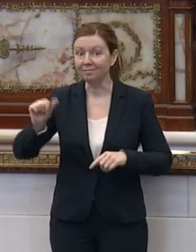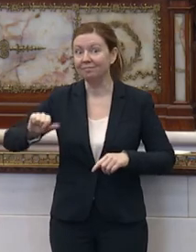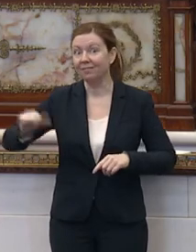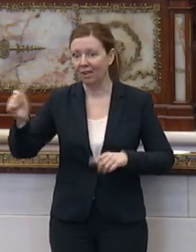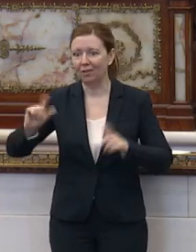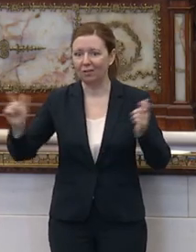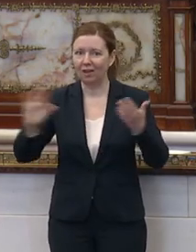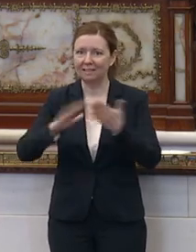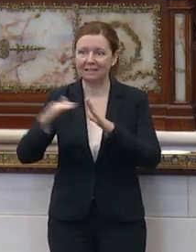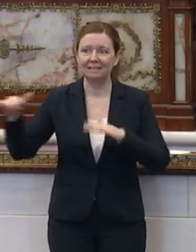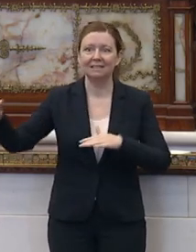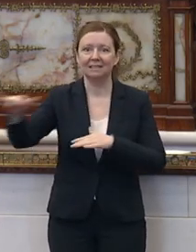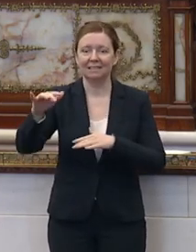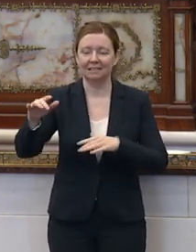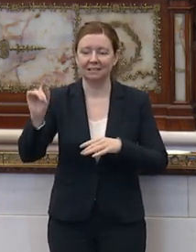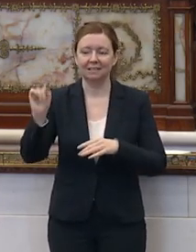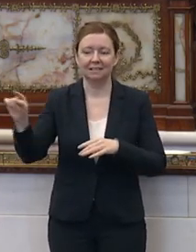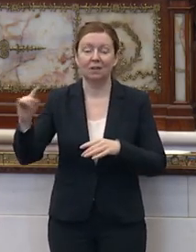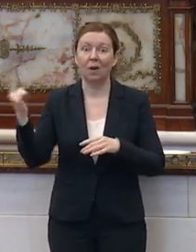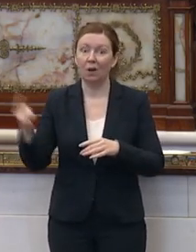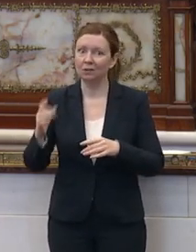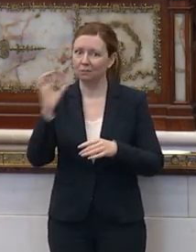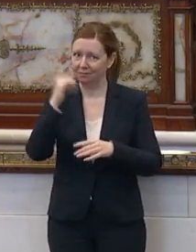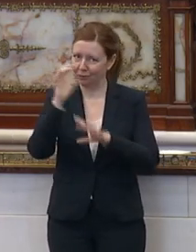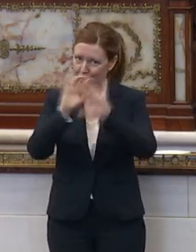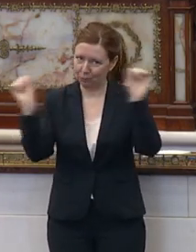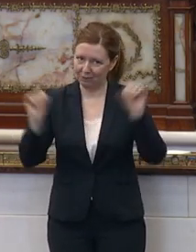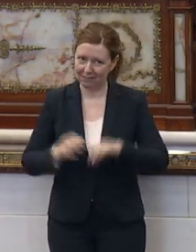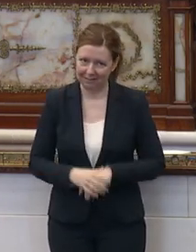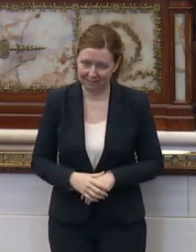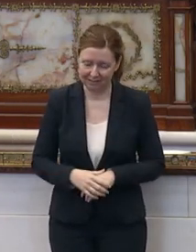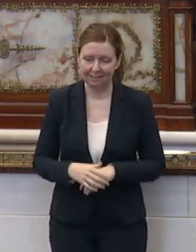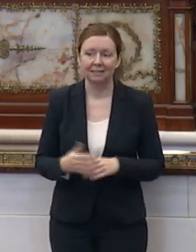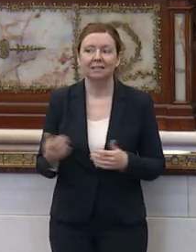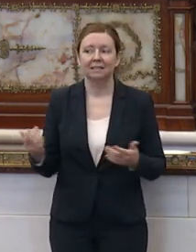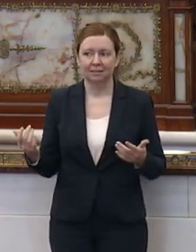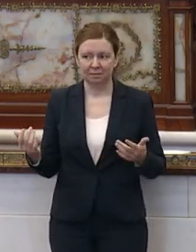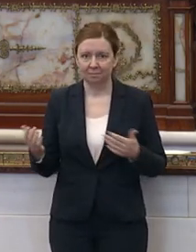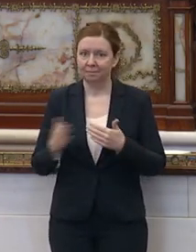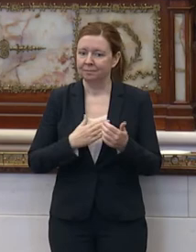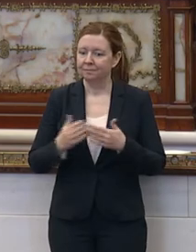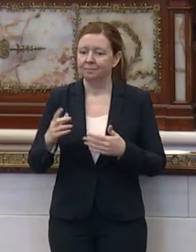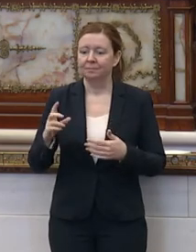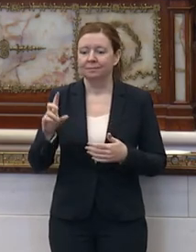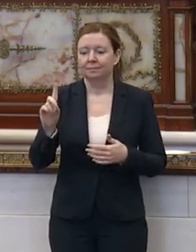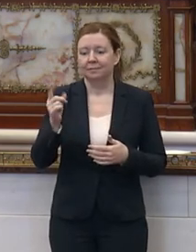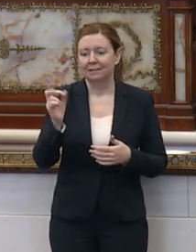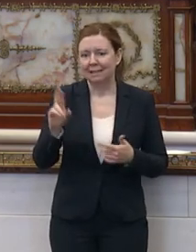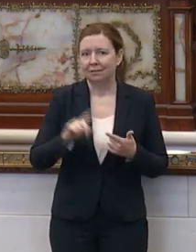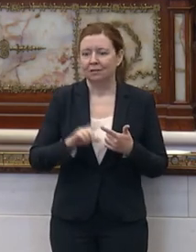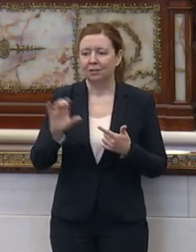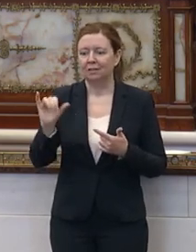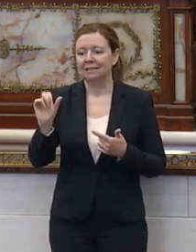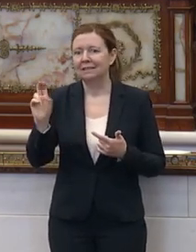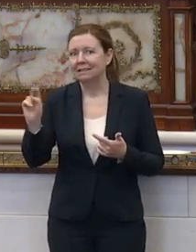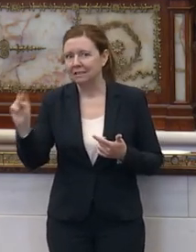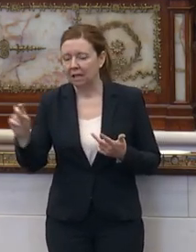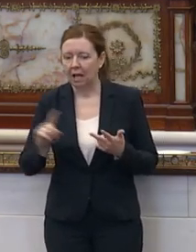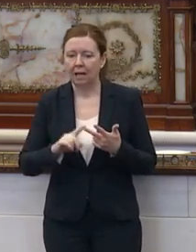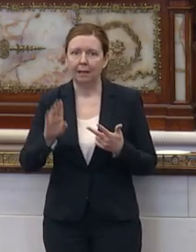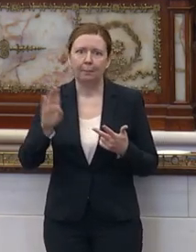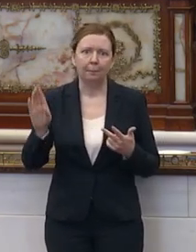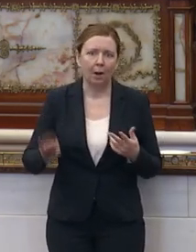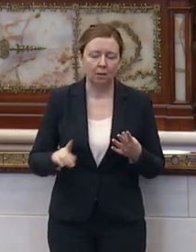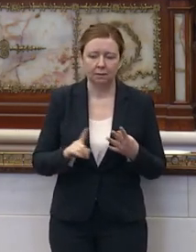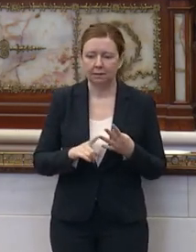other large cities who are also in search of a superintendent, right? They, you know, whether it's Denver, Cincinnati,